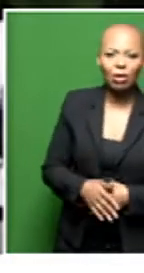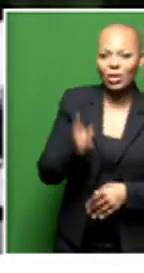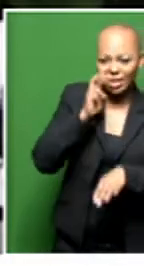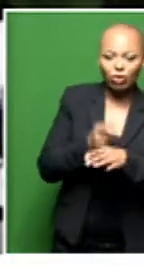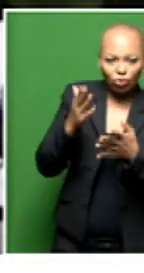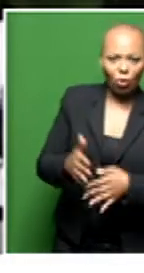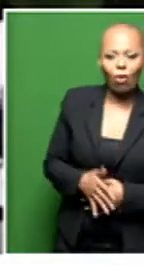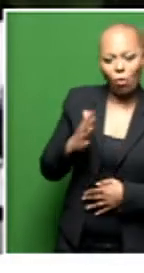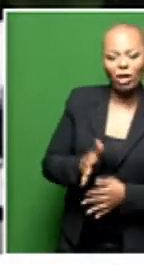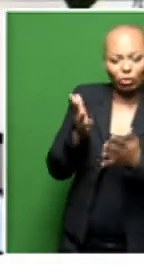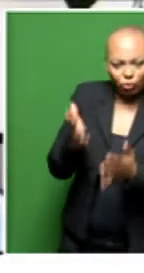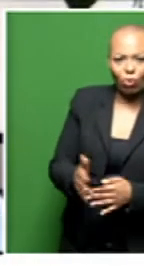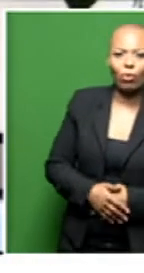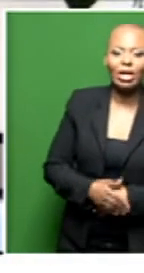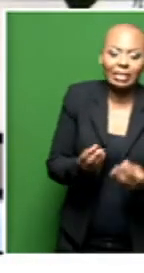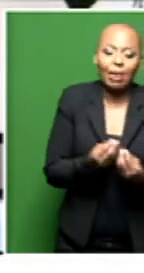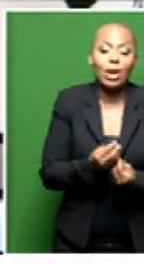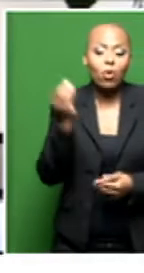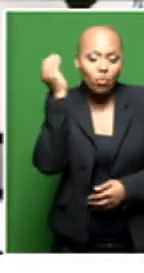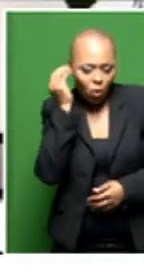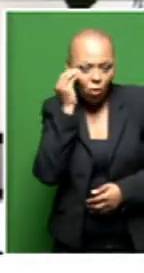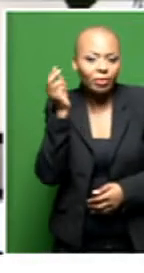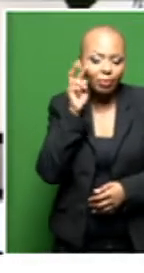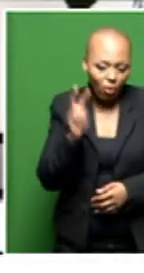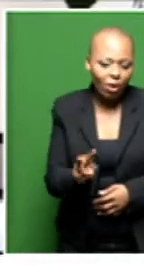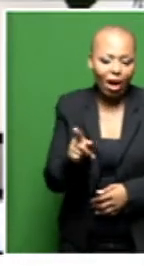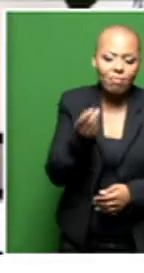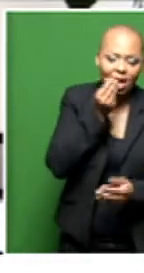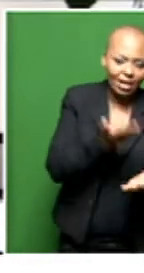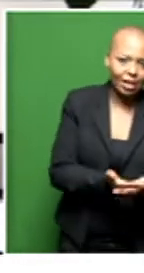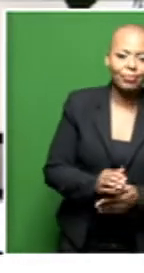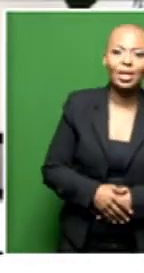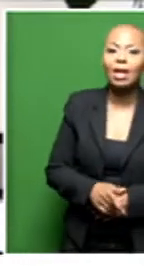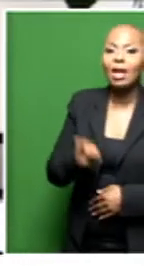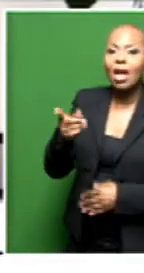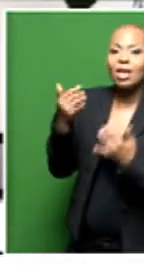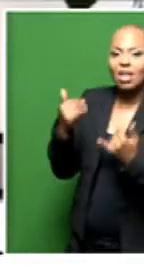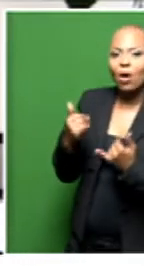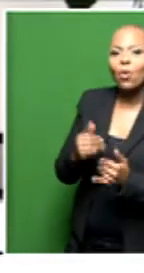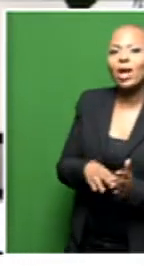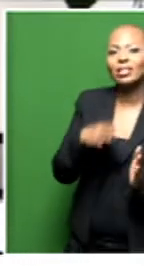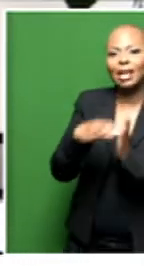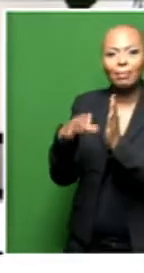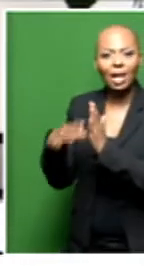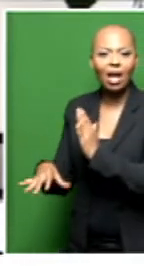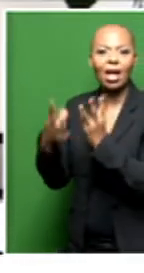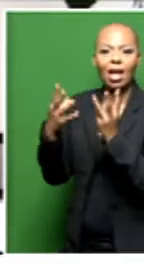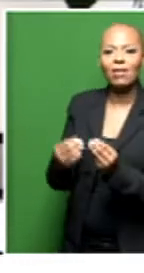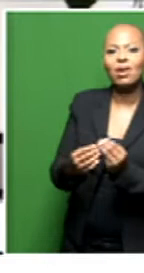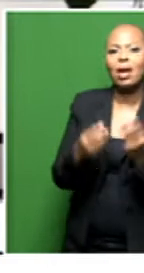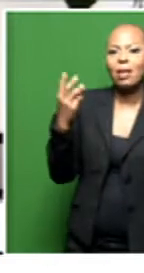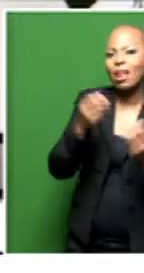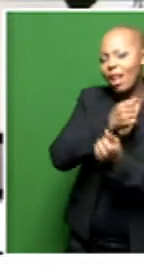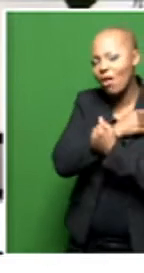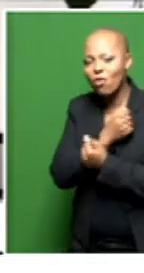need. Now, each chapter reflects your love of food and people, accompanied by, you know, entertaining anecdotes. Tell us